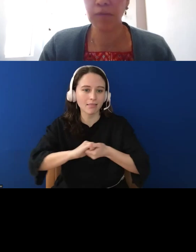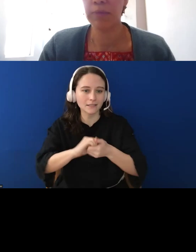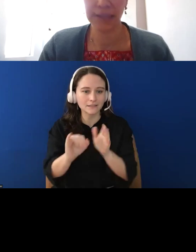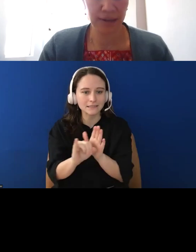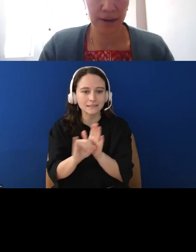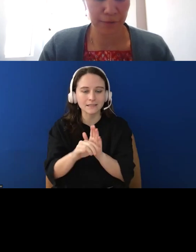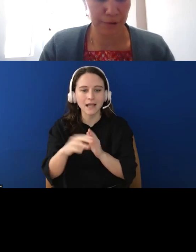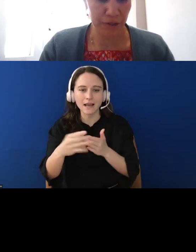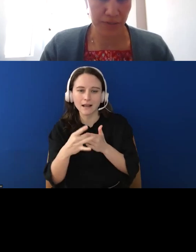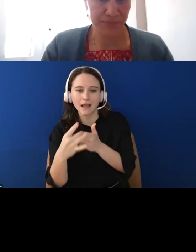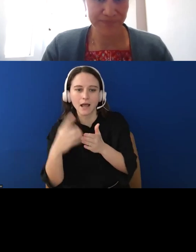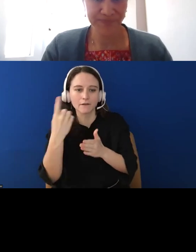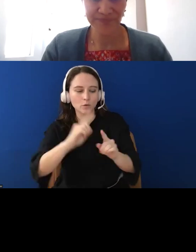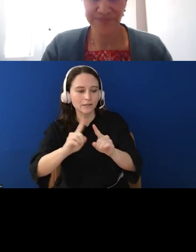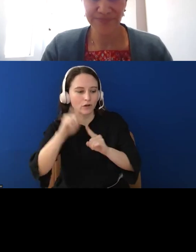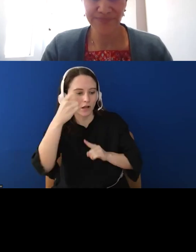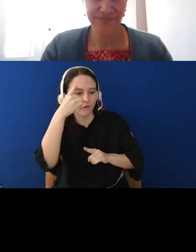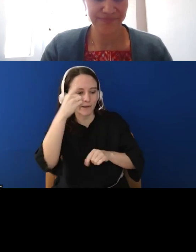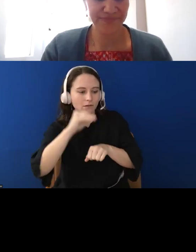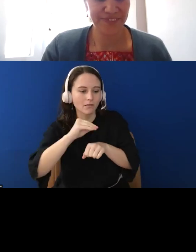different governmental affairs.